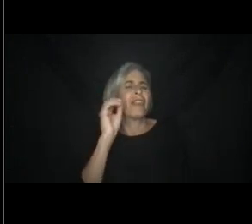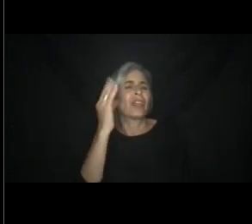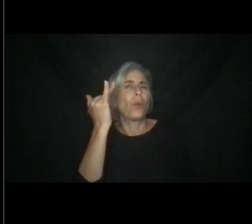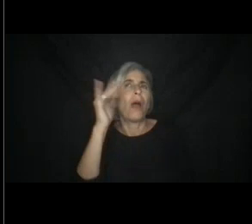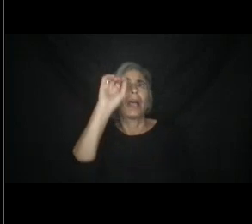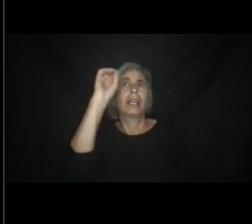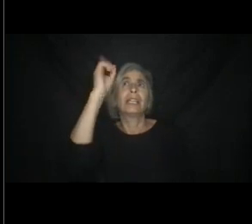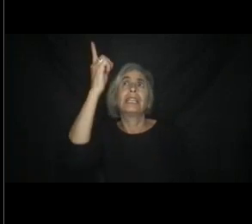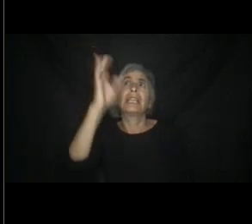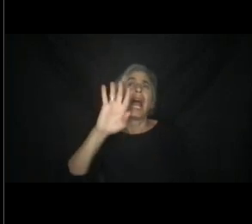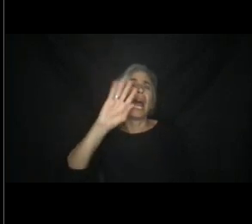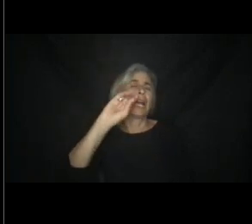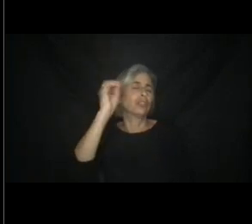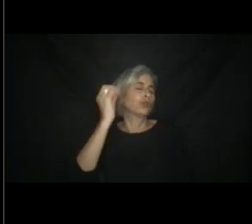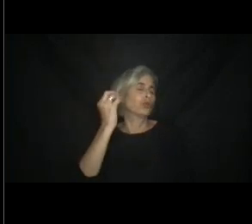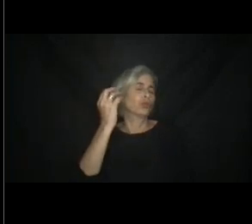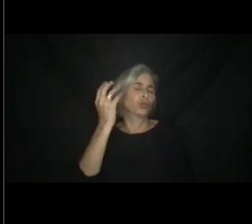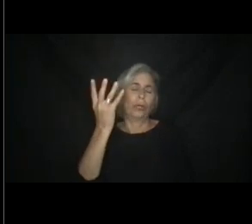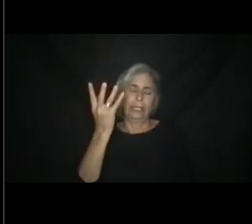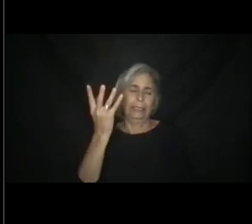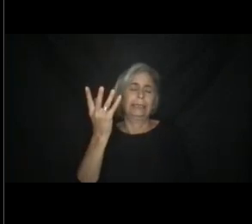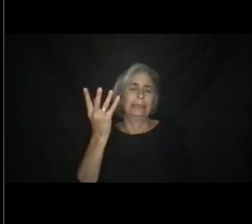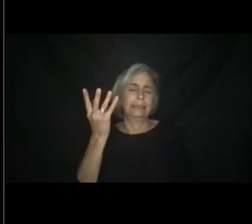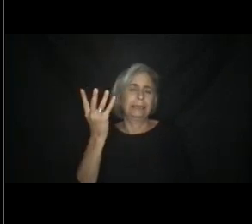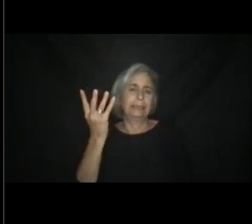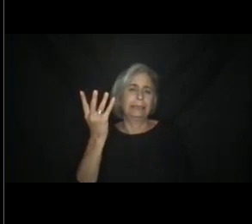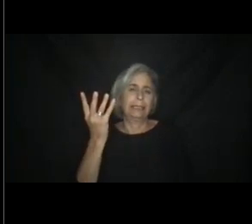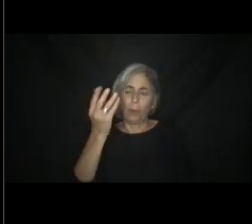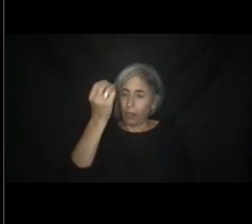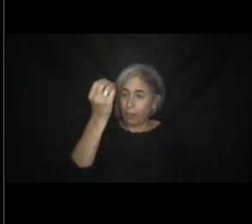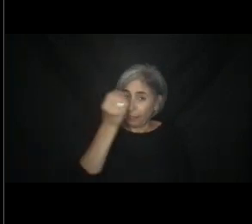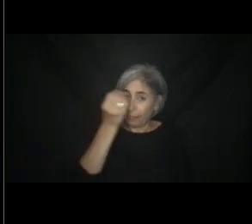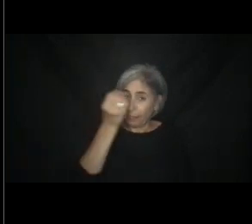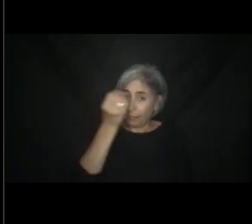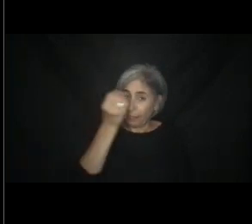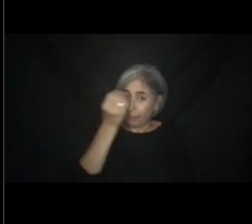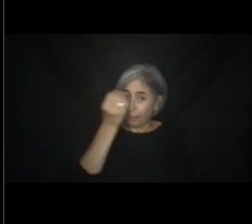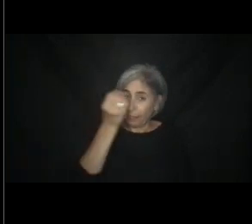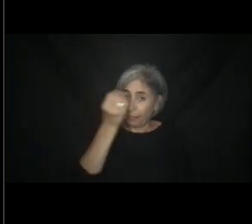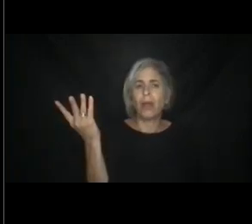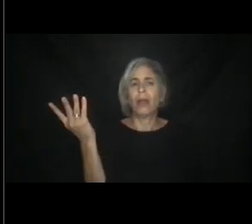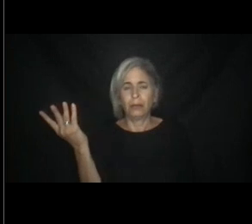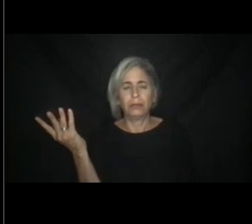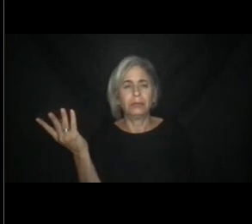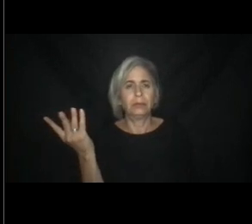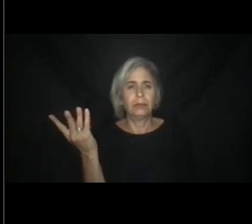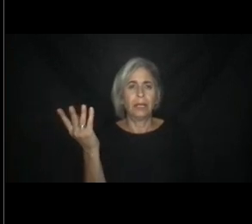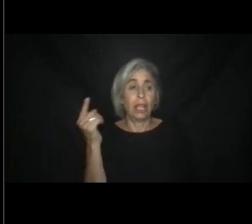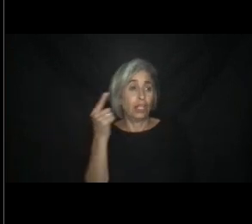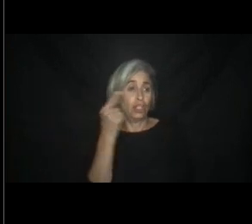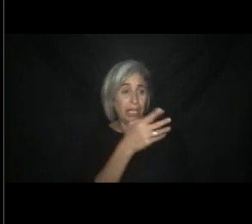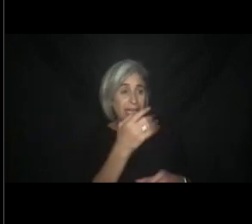is sufficient, okay? And I'm gonna let you know something, right? She got an